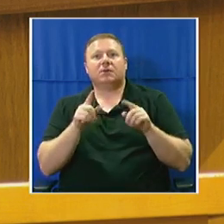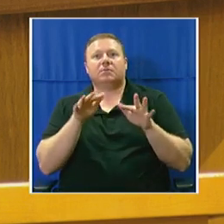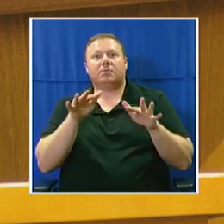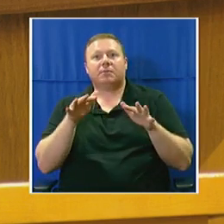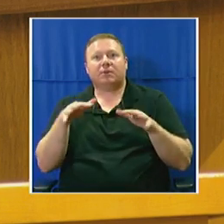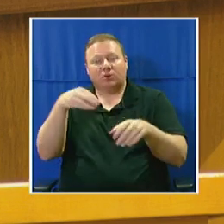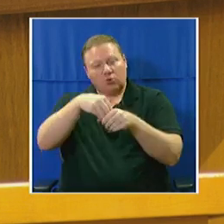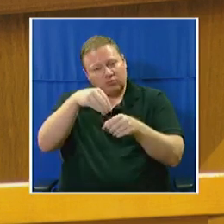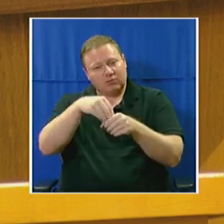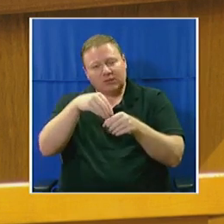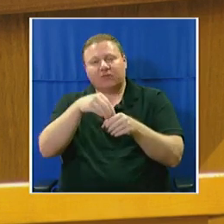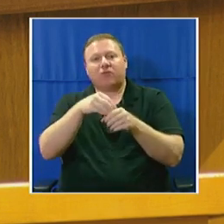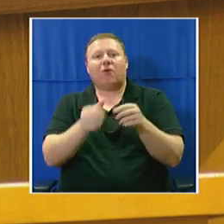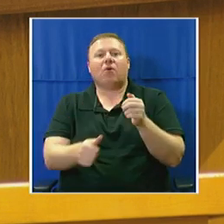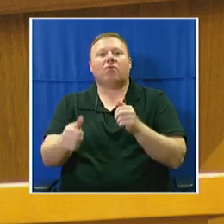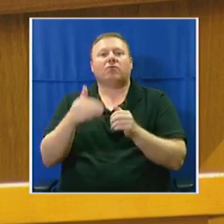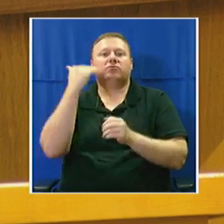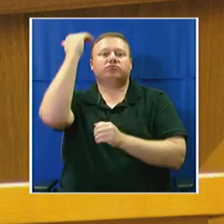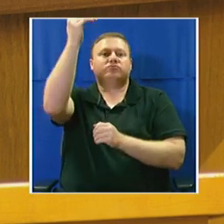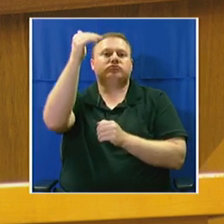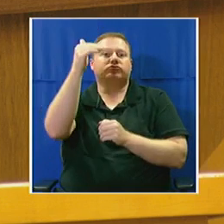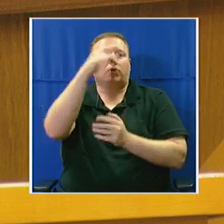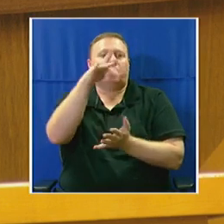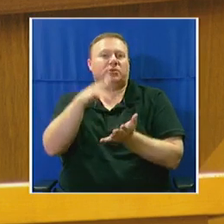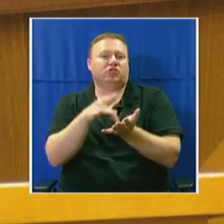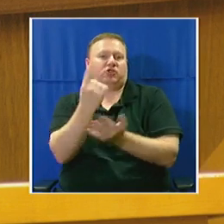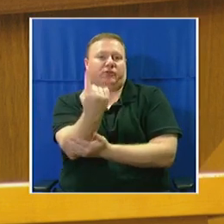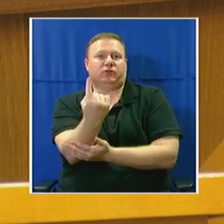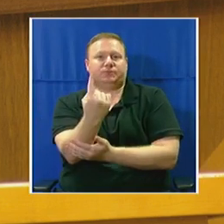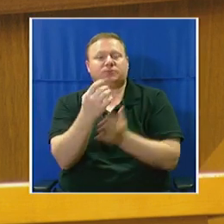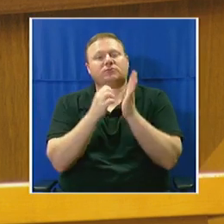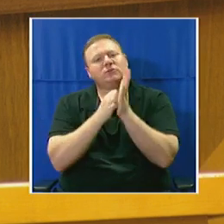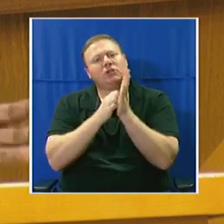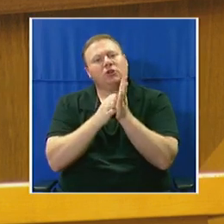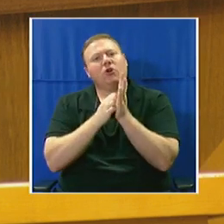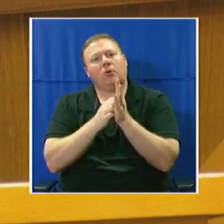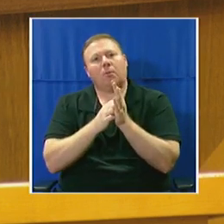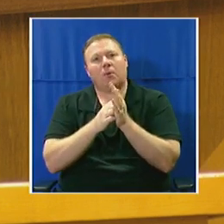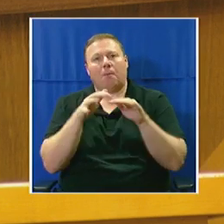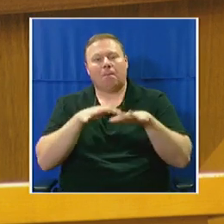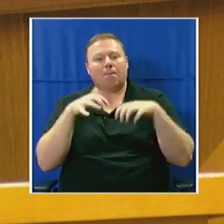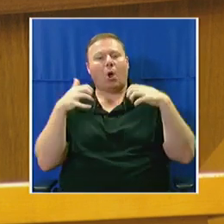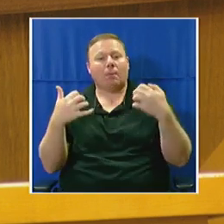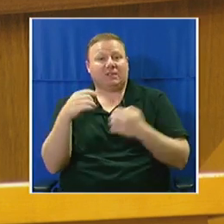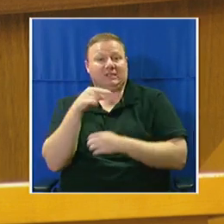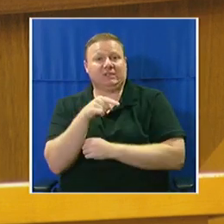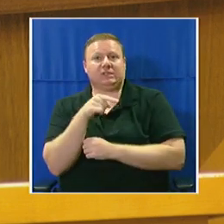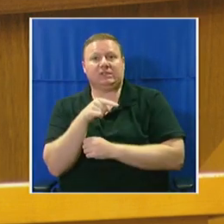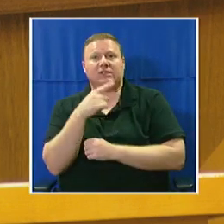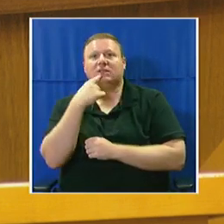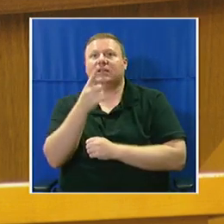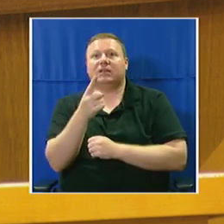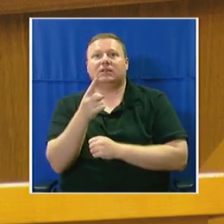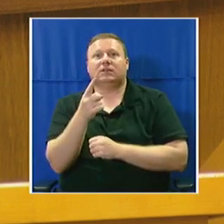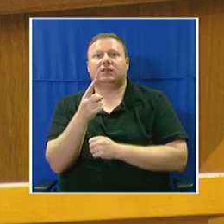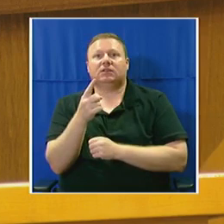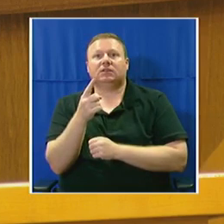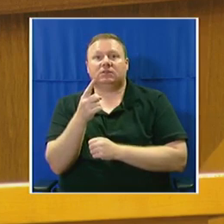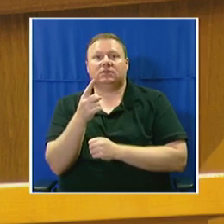created but which set of women I want to ask that a question not the